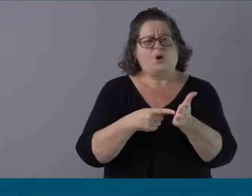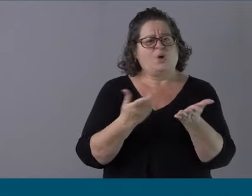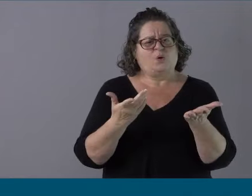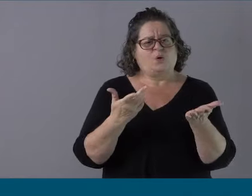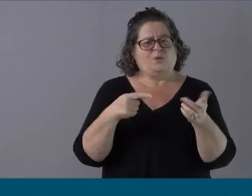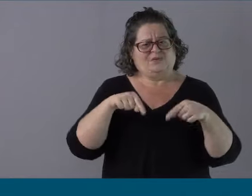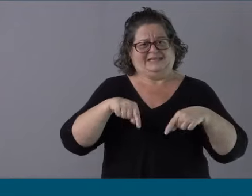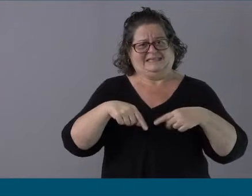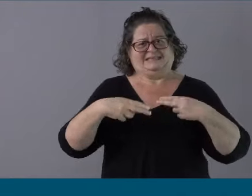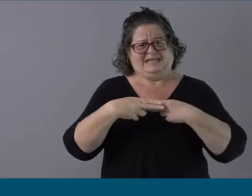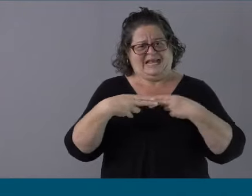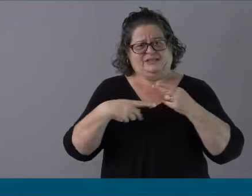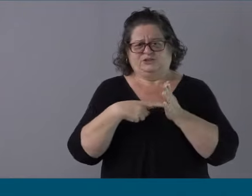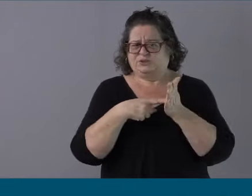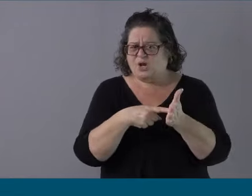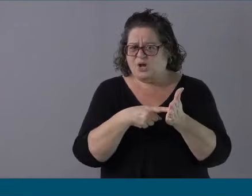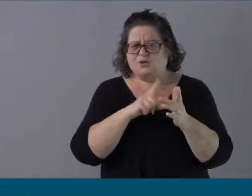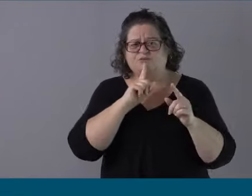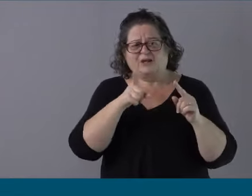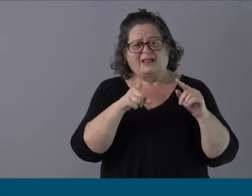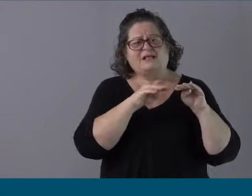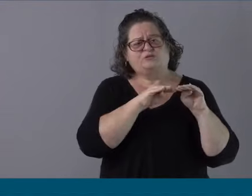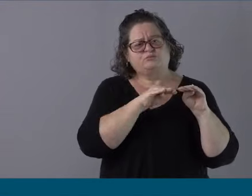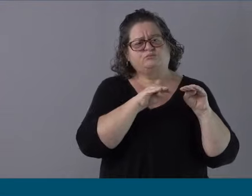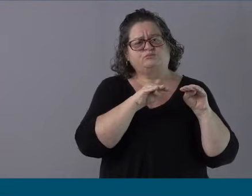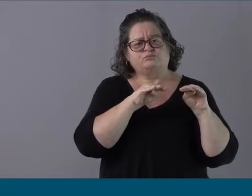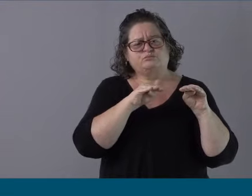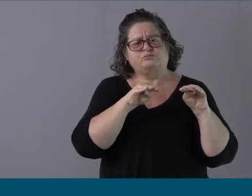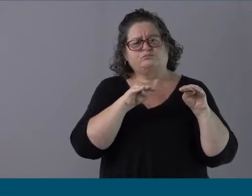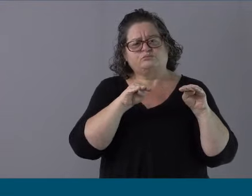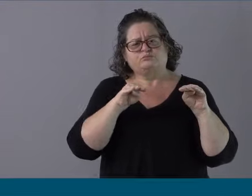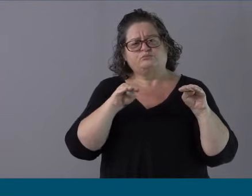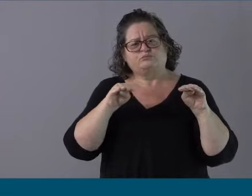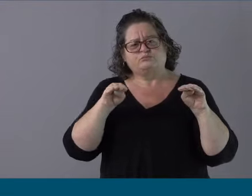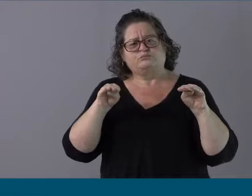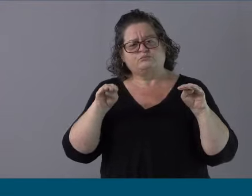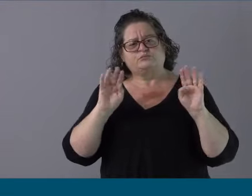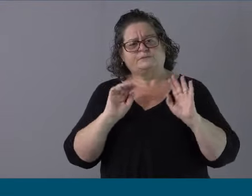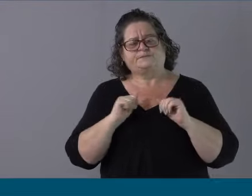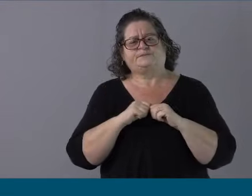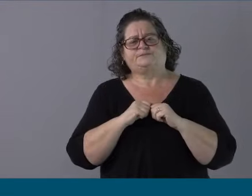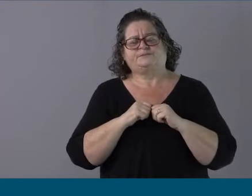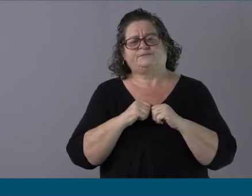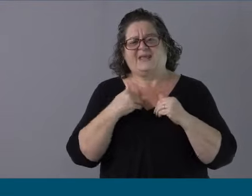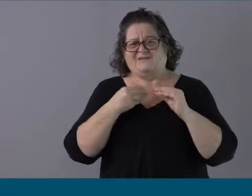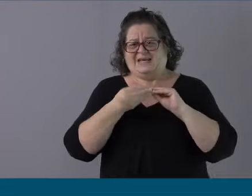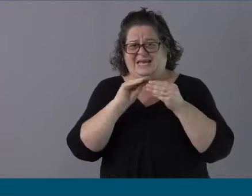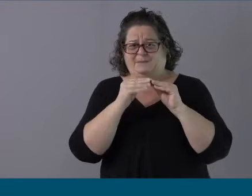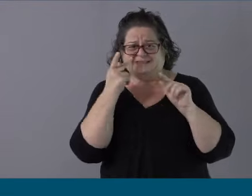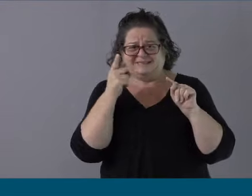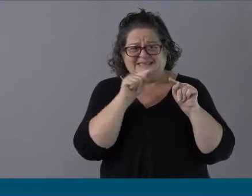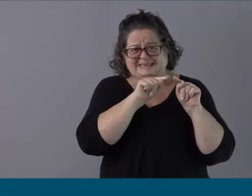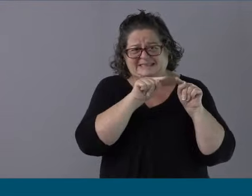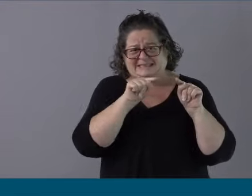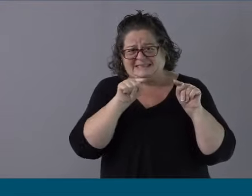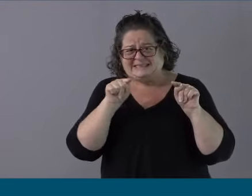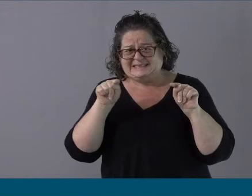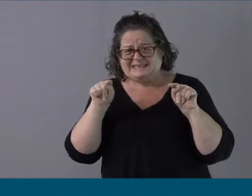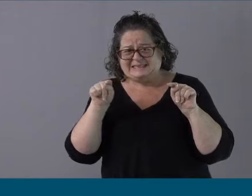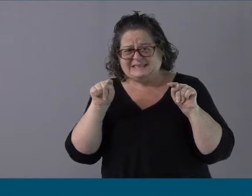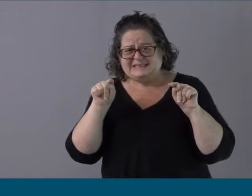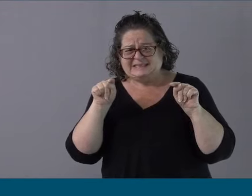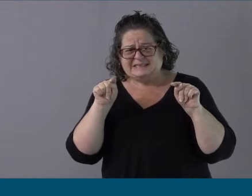trend here. There's a lot of data and information. About 3 or 4 weeks ago, I